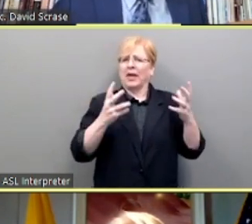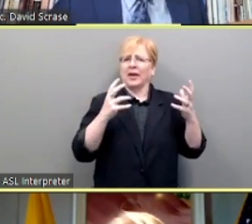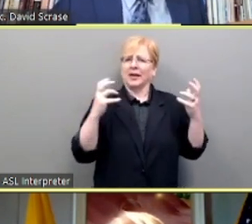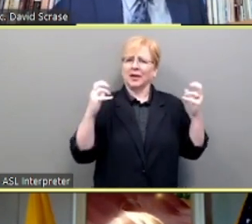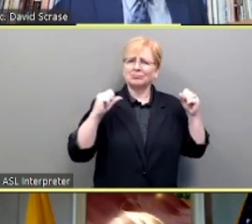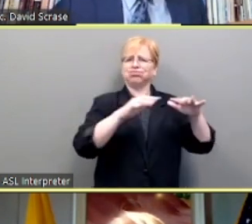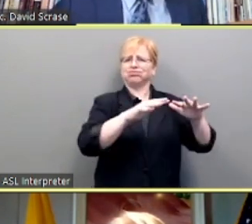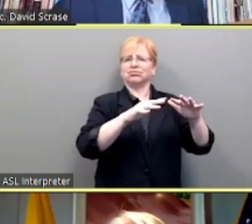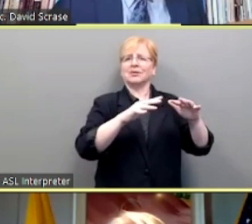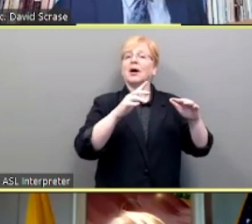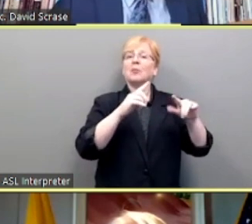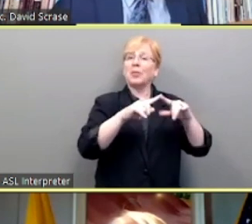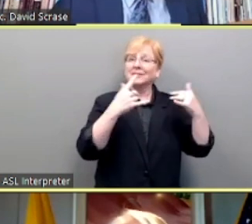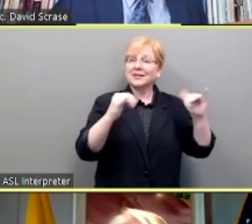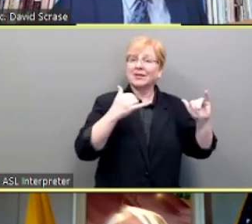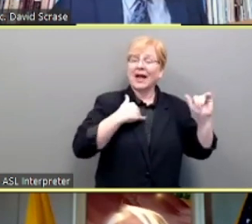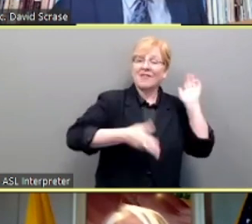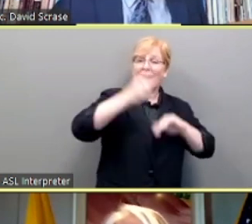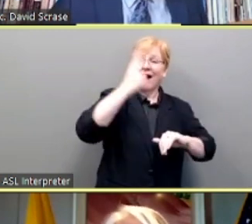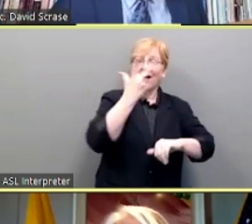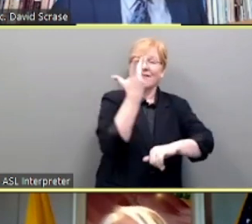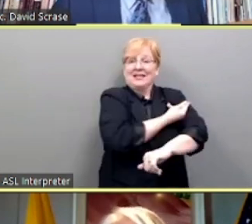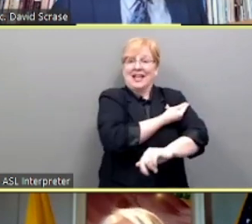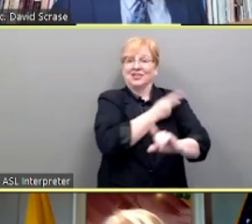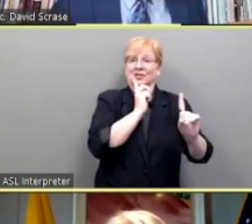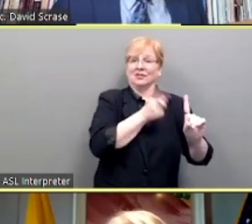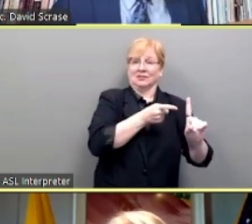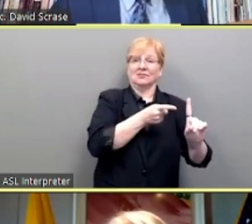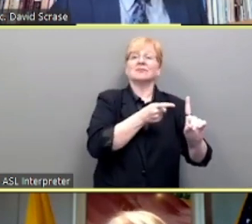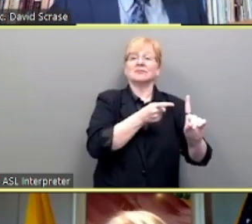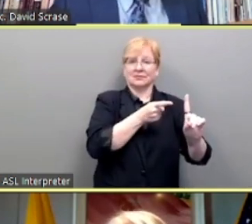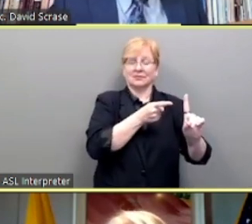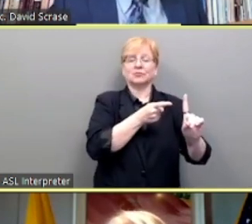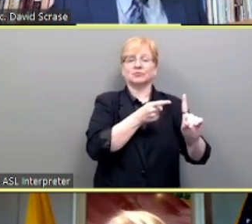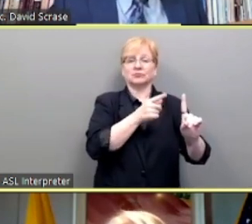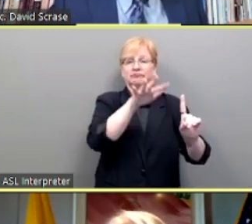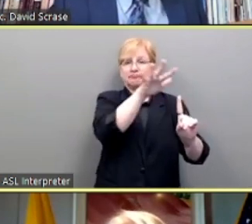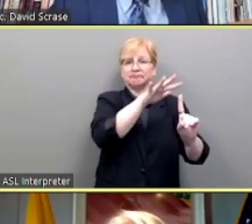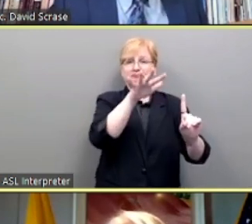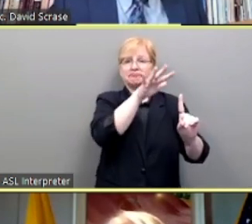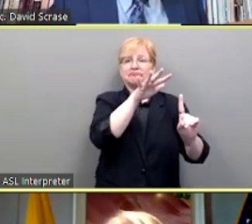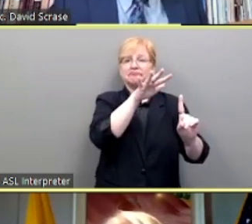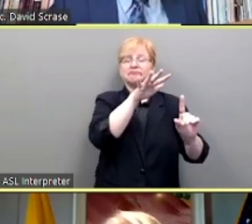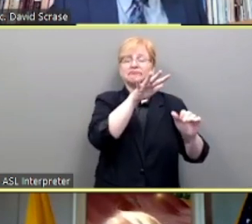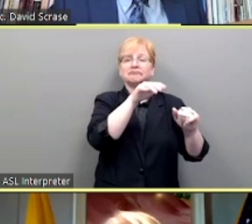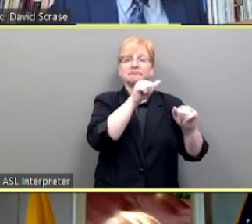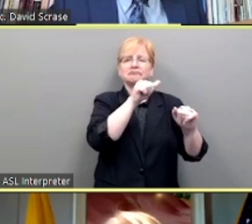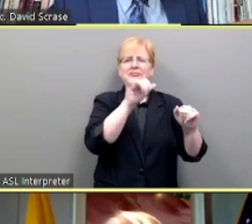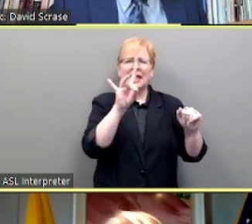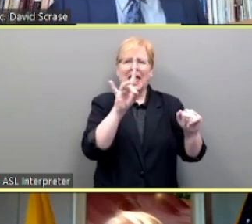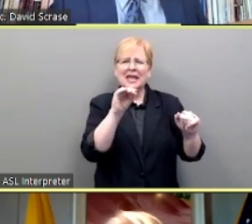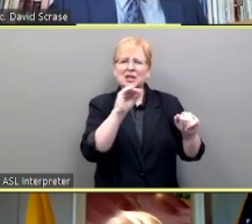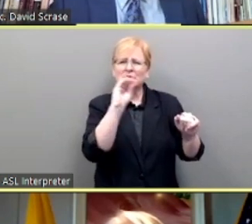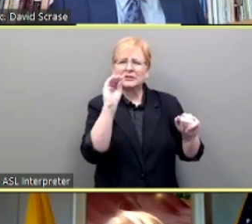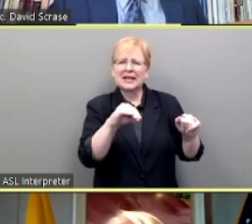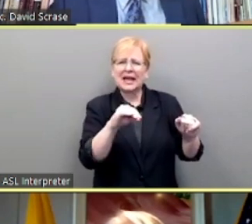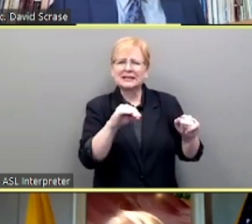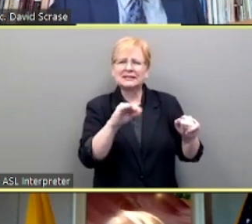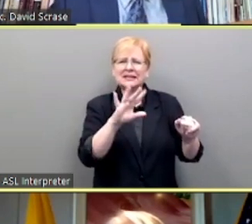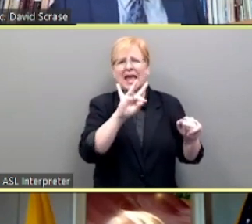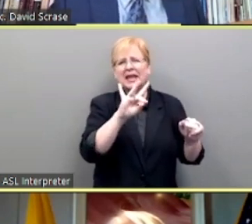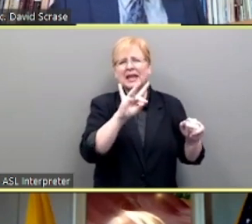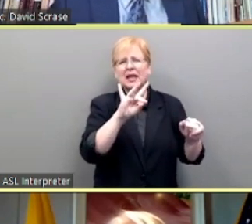high vaccination rate in McKinley County. It's up there in the 80%,